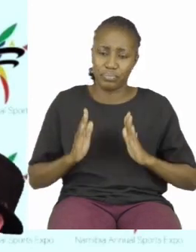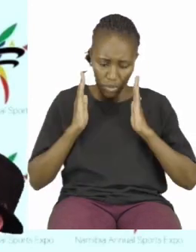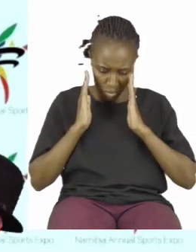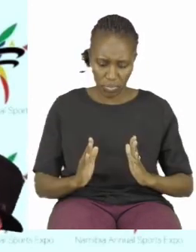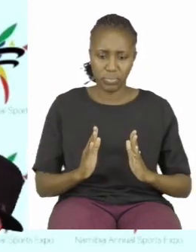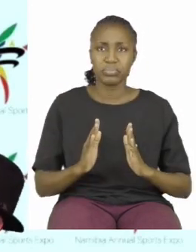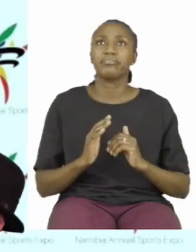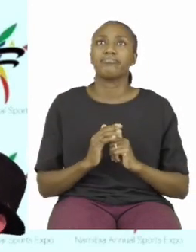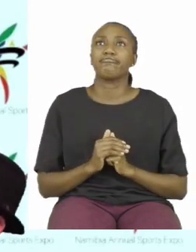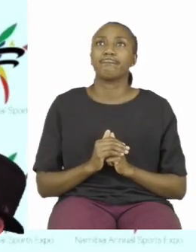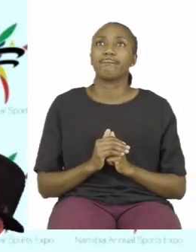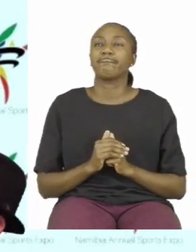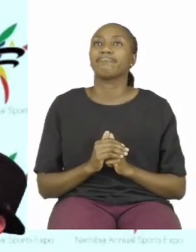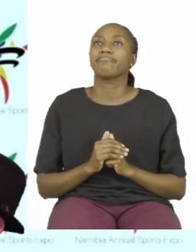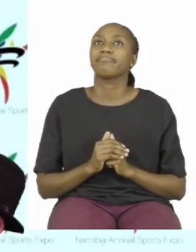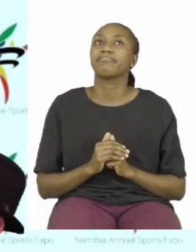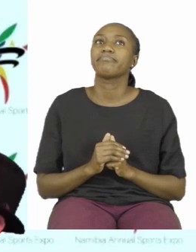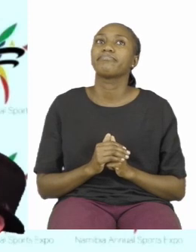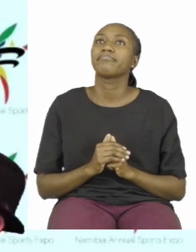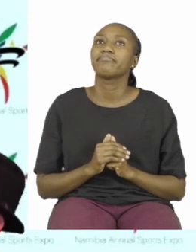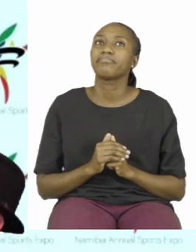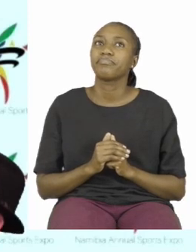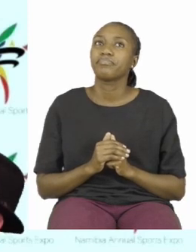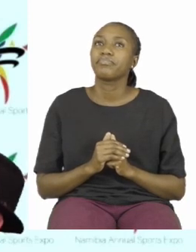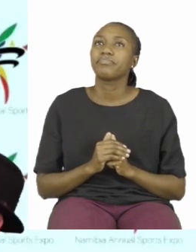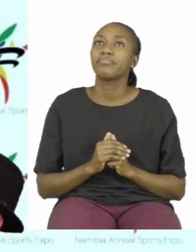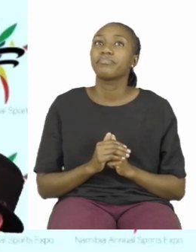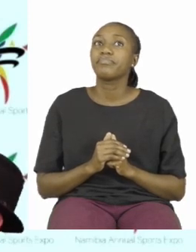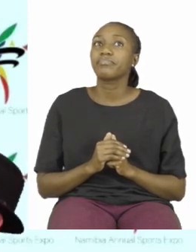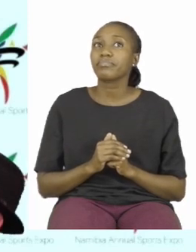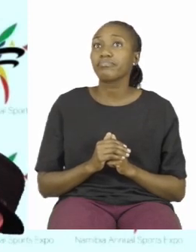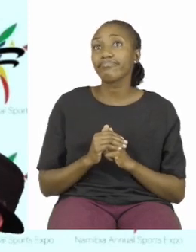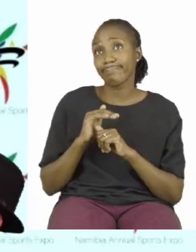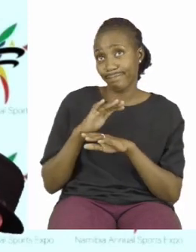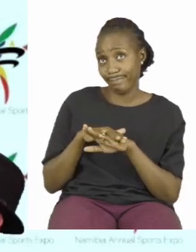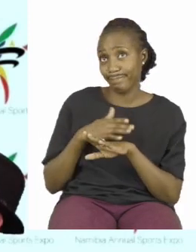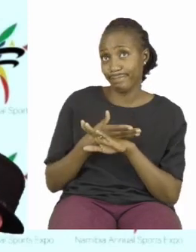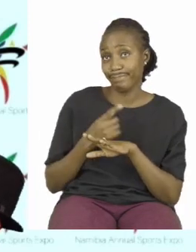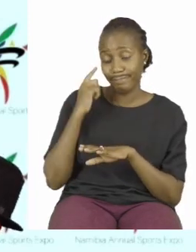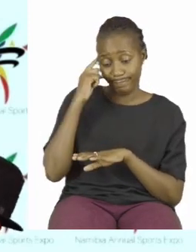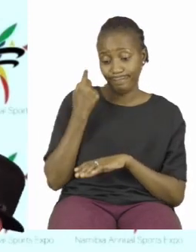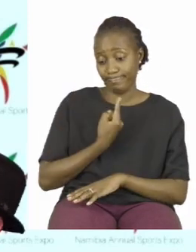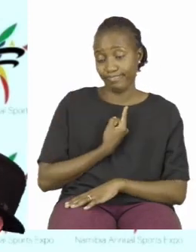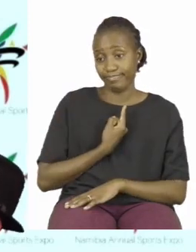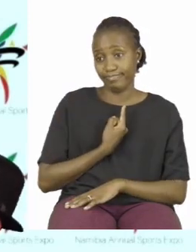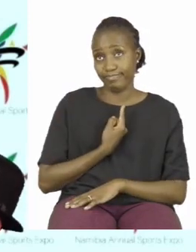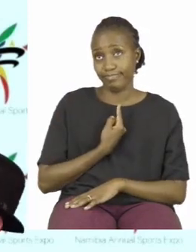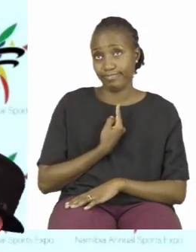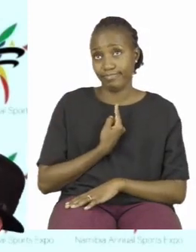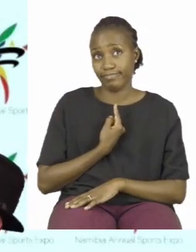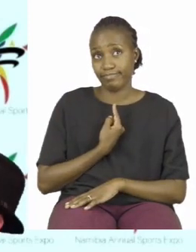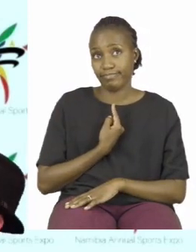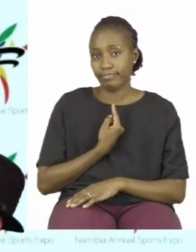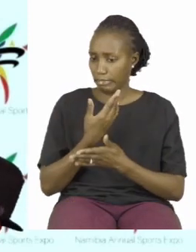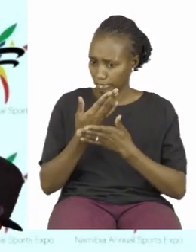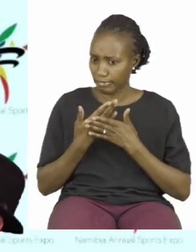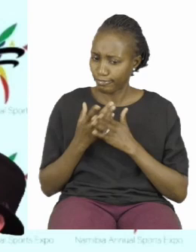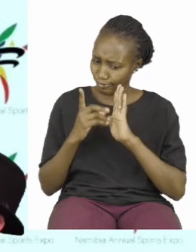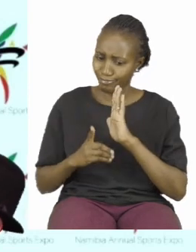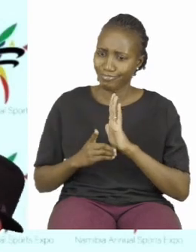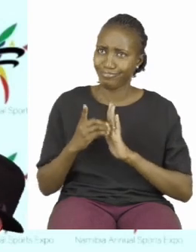It builds a character. Mm. If I can take myself also, it did build character.